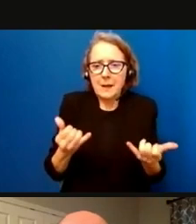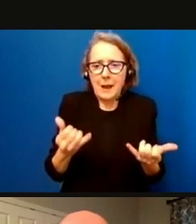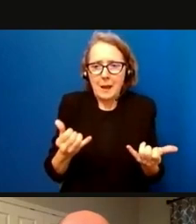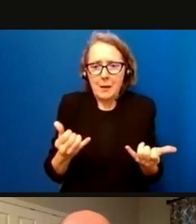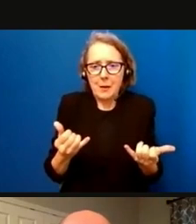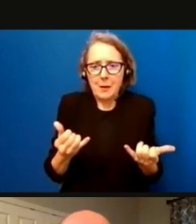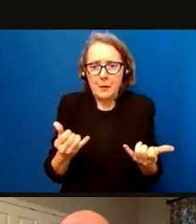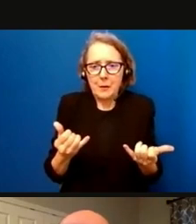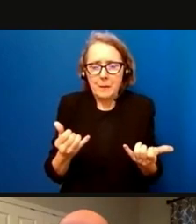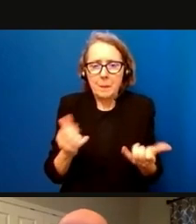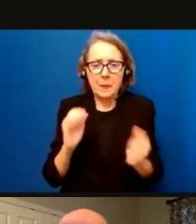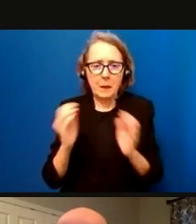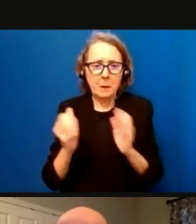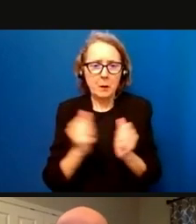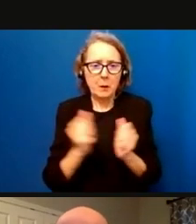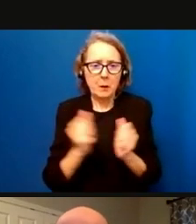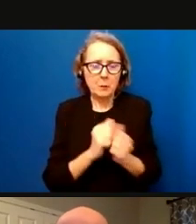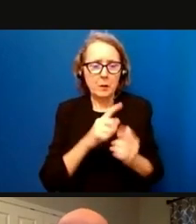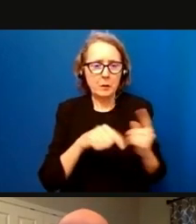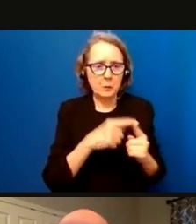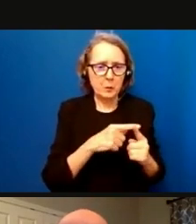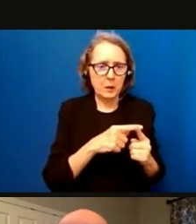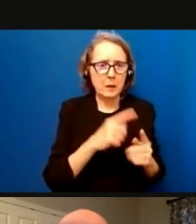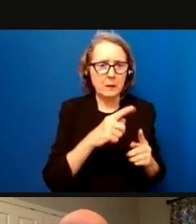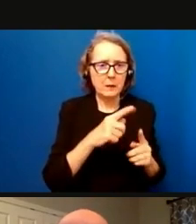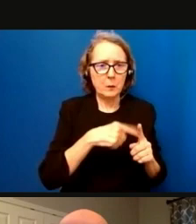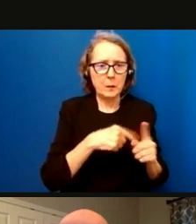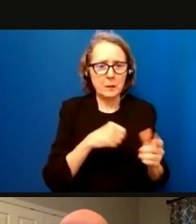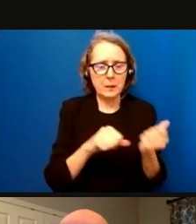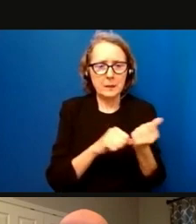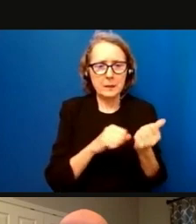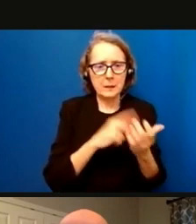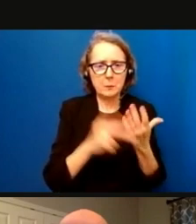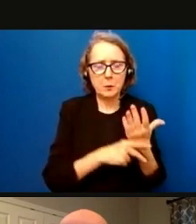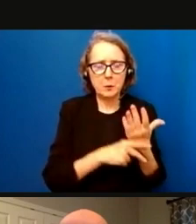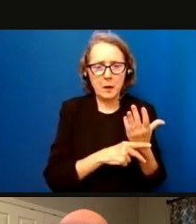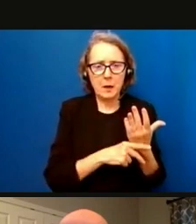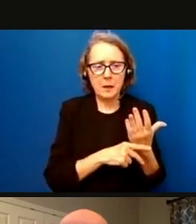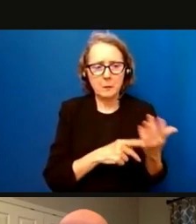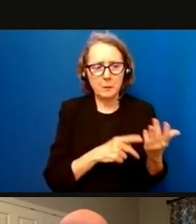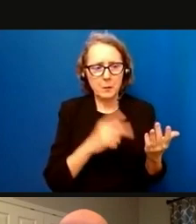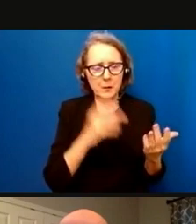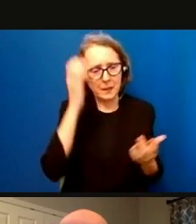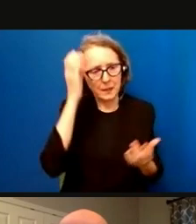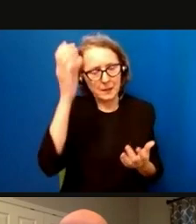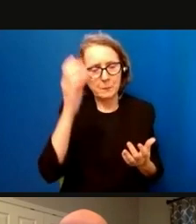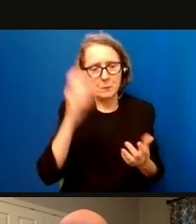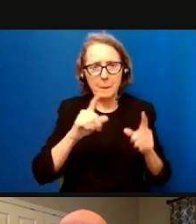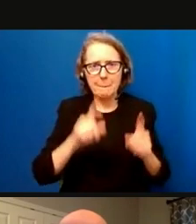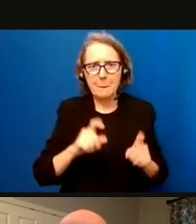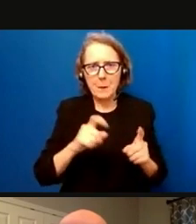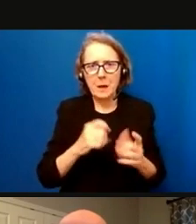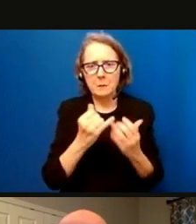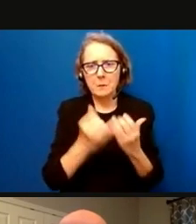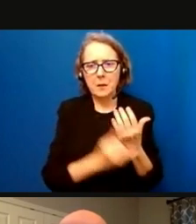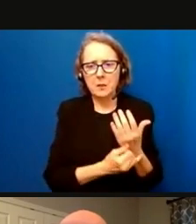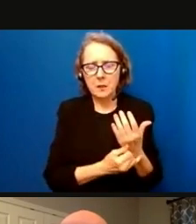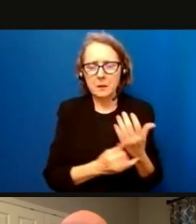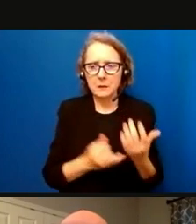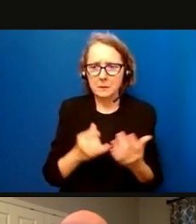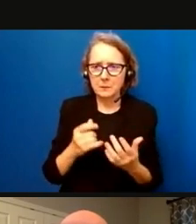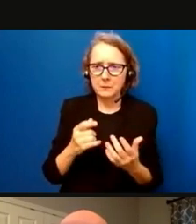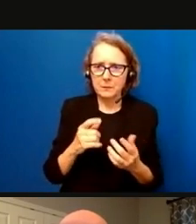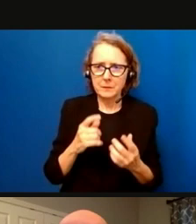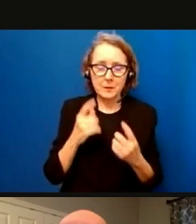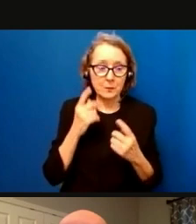from when the Homeless Rental Assistance Program was a conceptual pilot project to see if we could make this